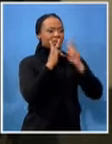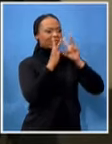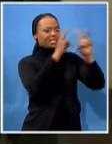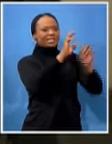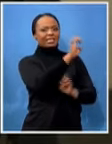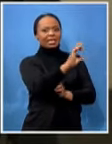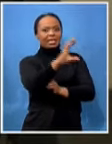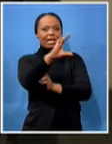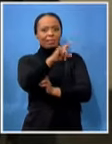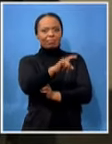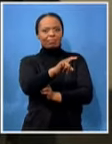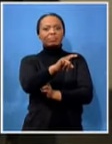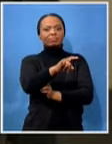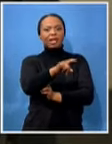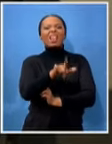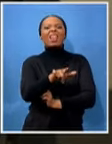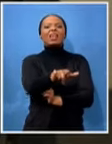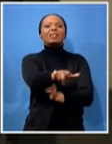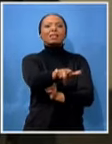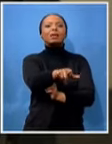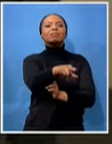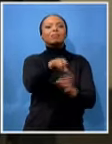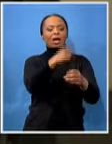Cape. Western Cape,